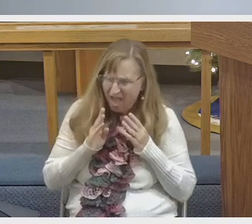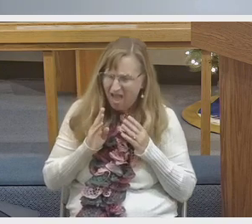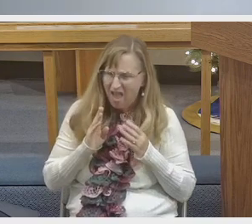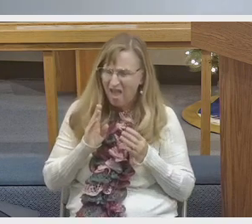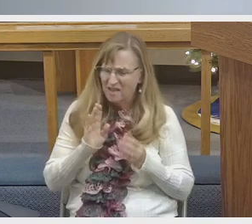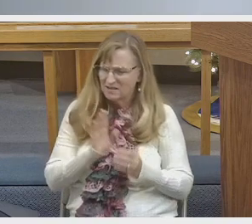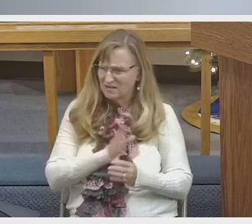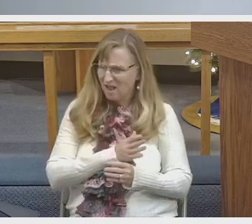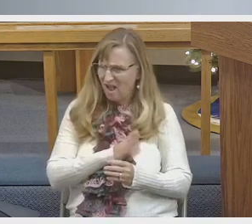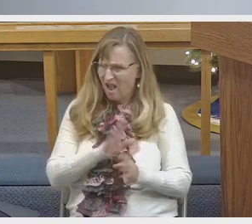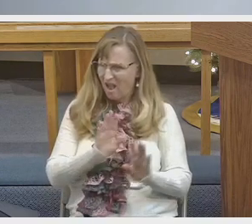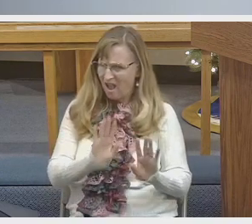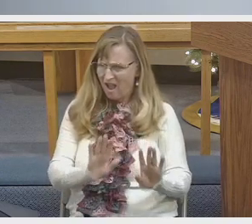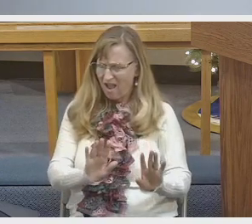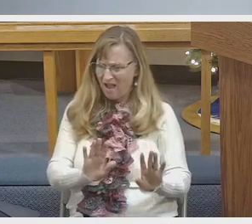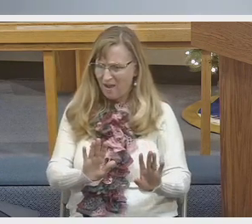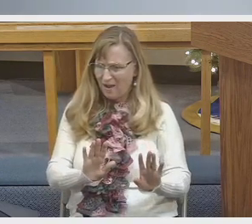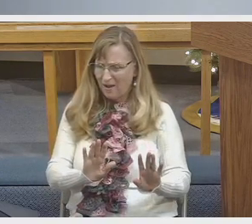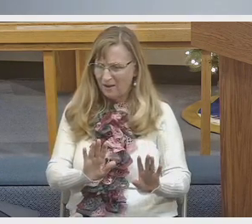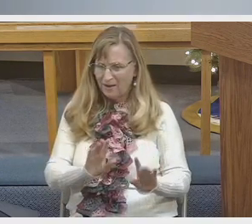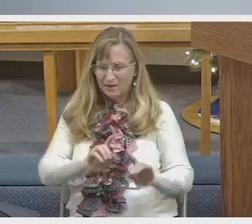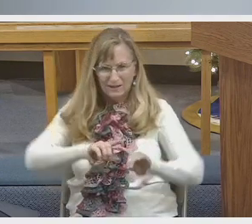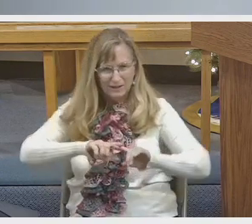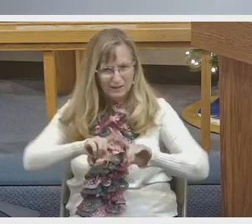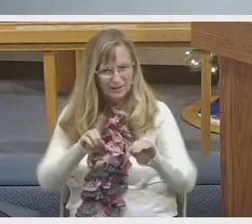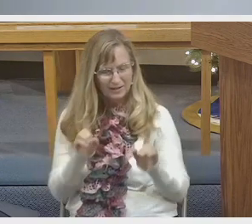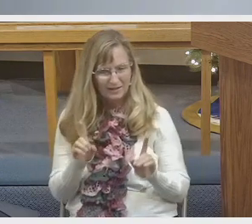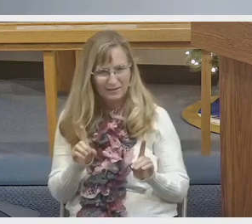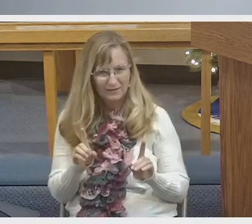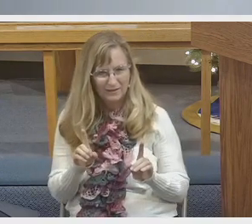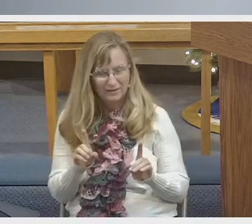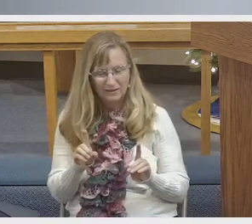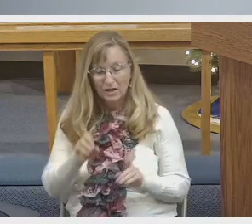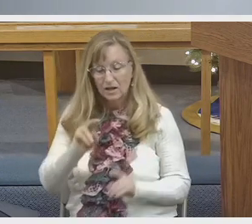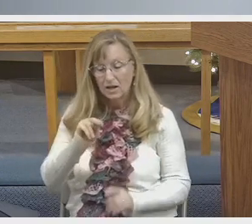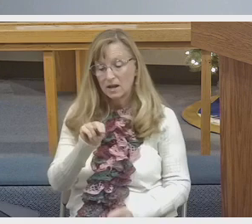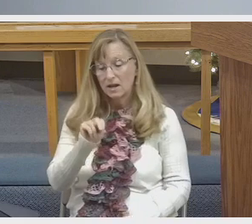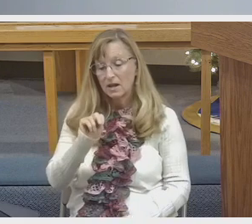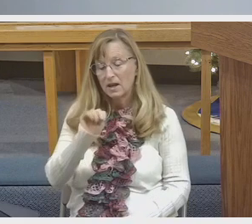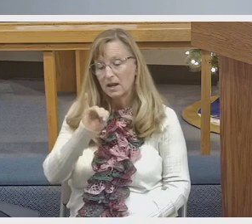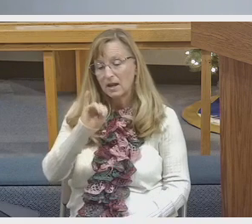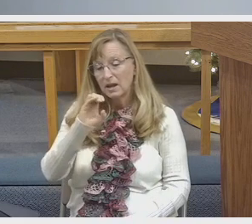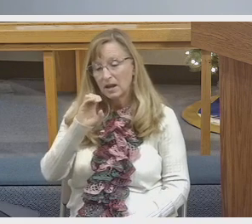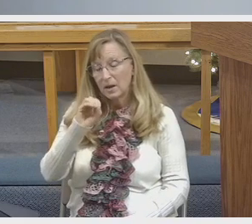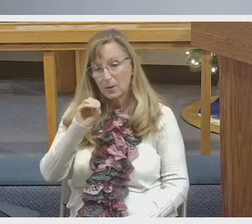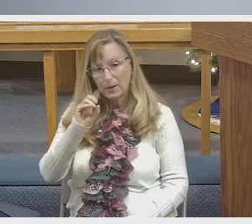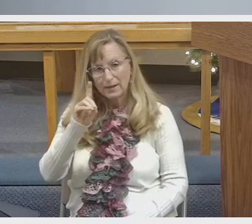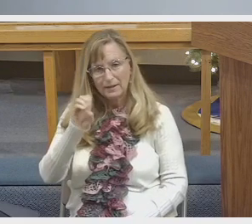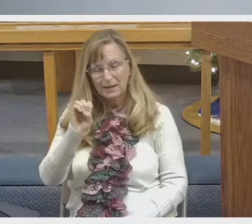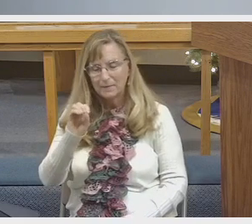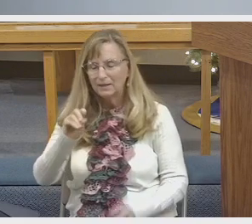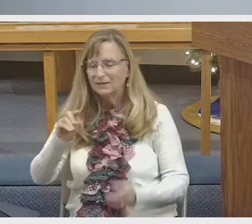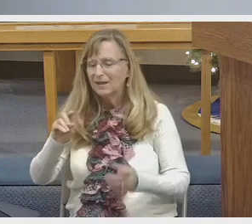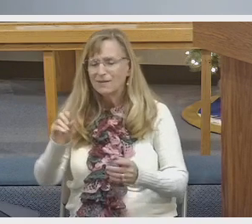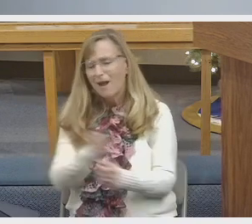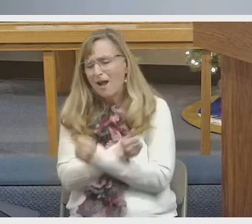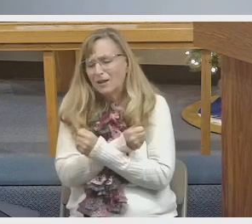How sad if to Nicodemus, the expert in the law, God so loved a